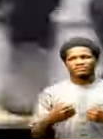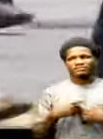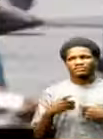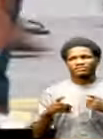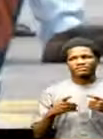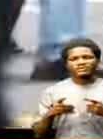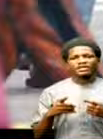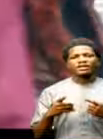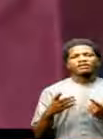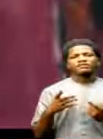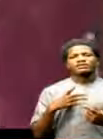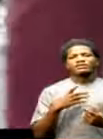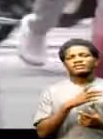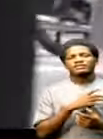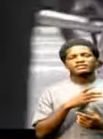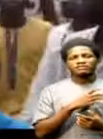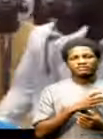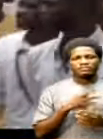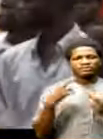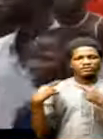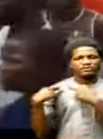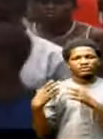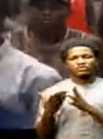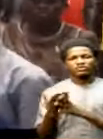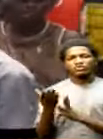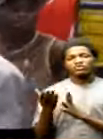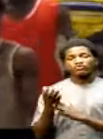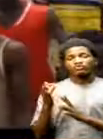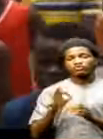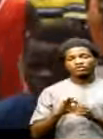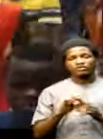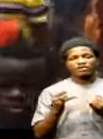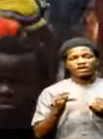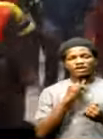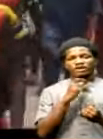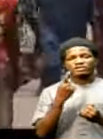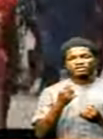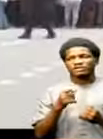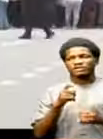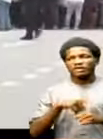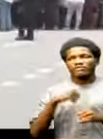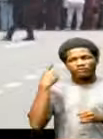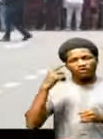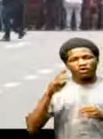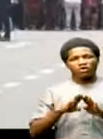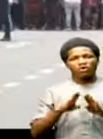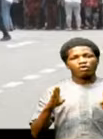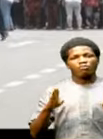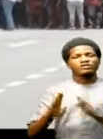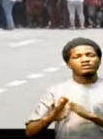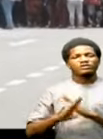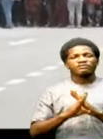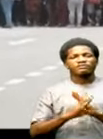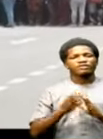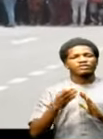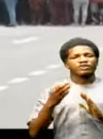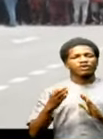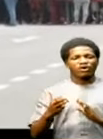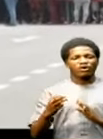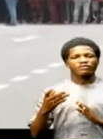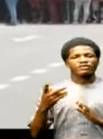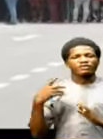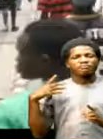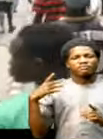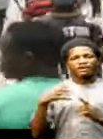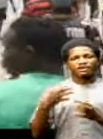responsibility through the secret ballot system, now is the time for open defense of the mandate freely given.